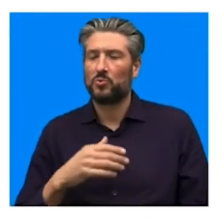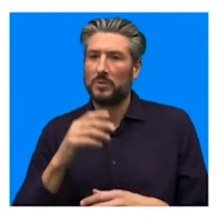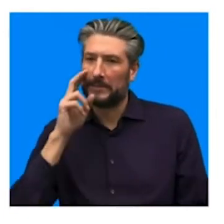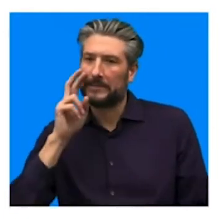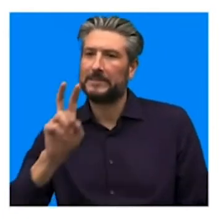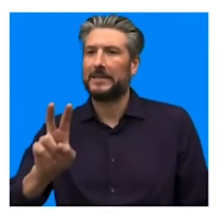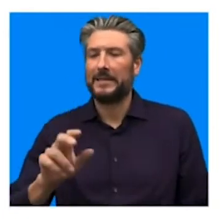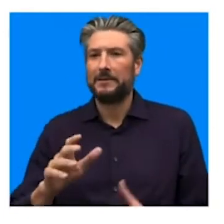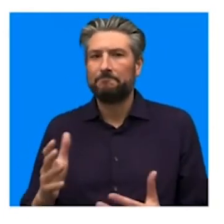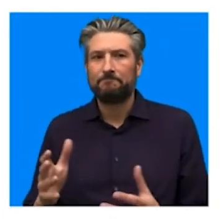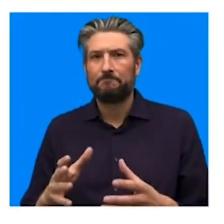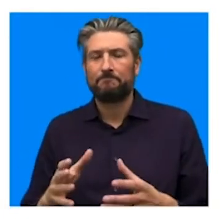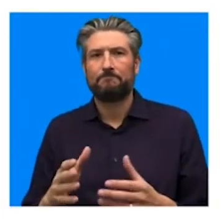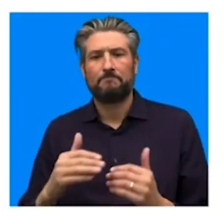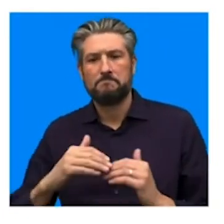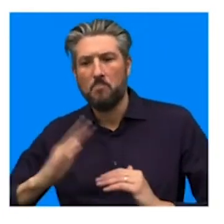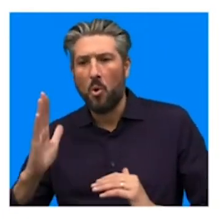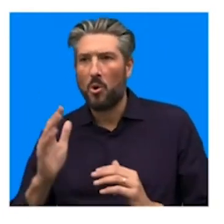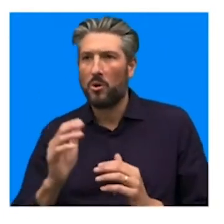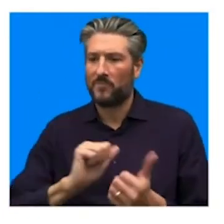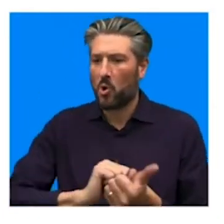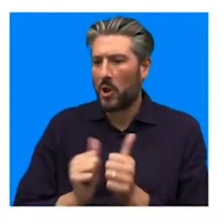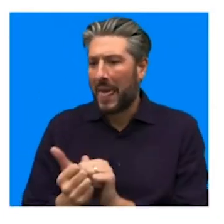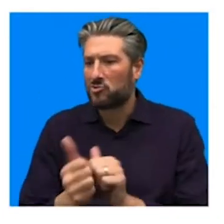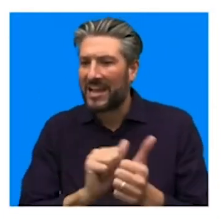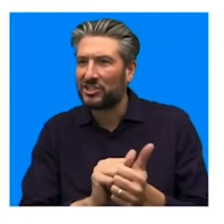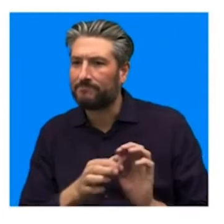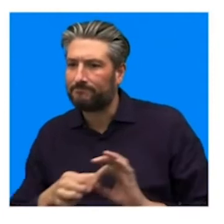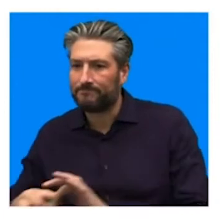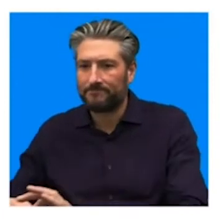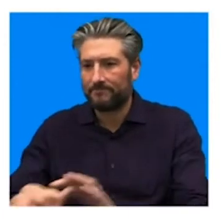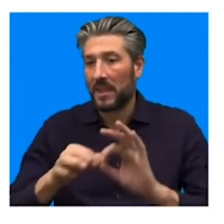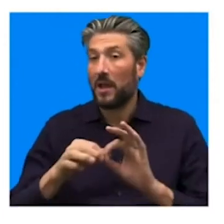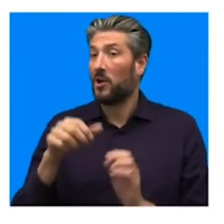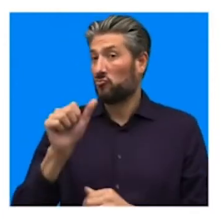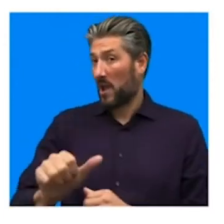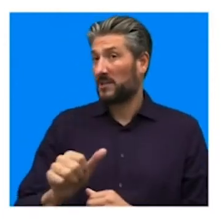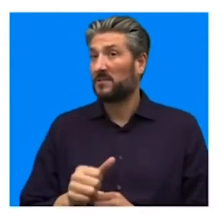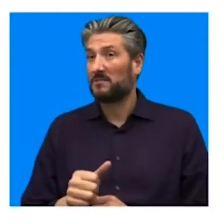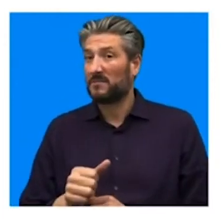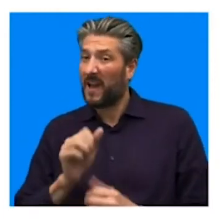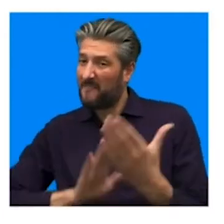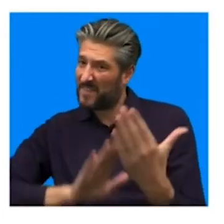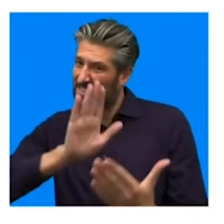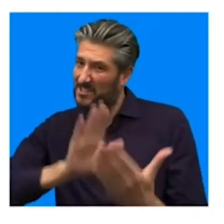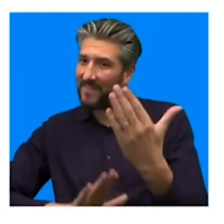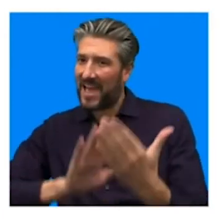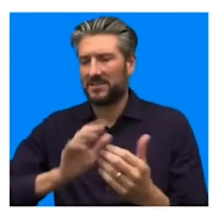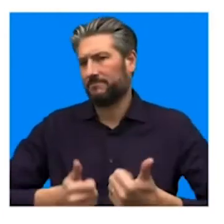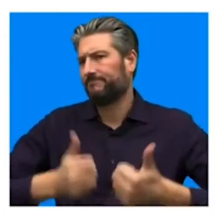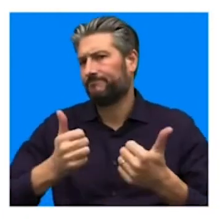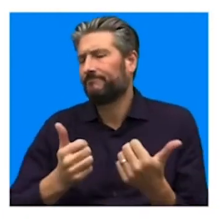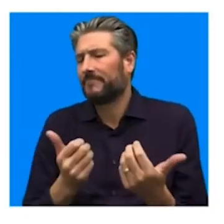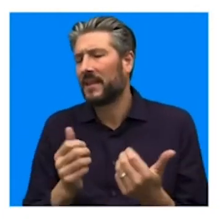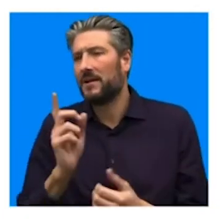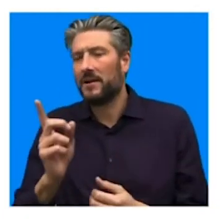more of a collaboration. I mean, of course, the face-to-face would be fantastic, but I'd also, I think it would be great, and if we